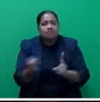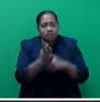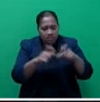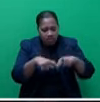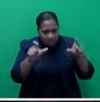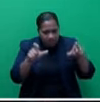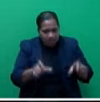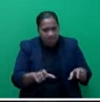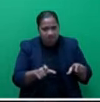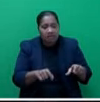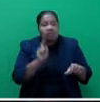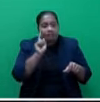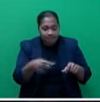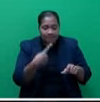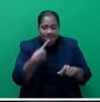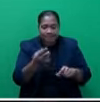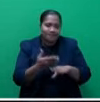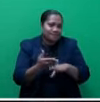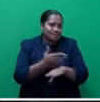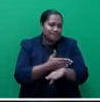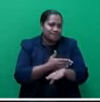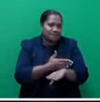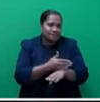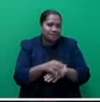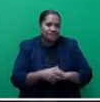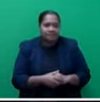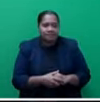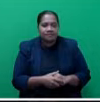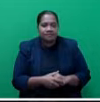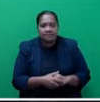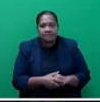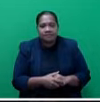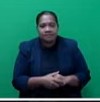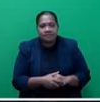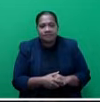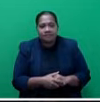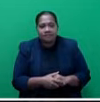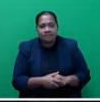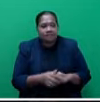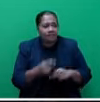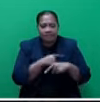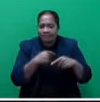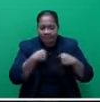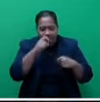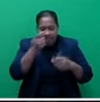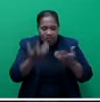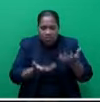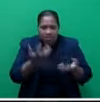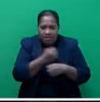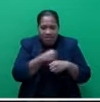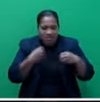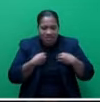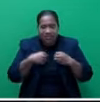what I was saying earlier. In their view, we cannot compare ourselves with the countries that I